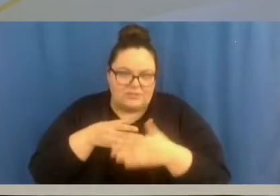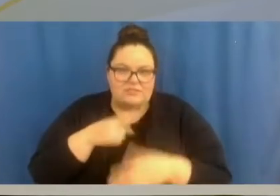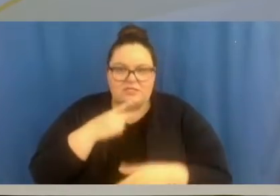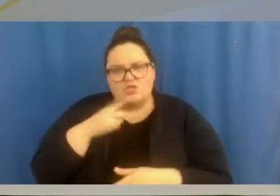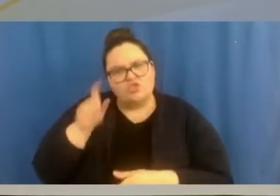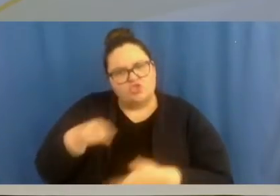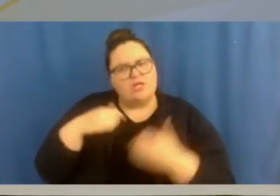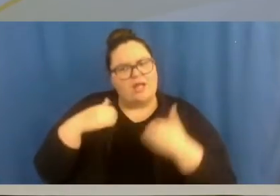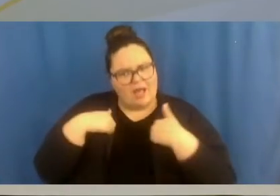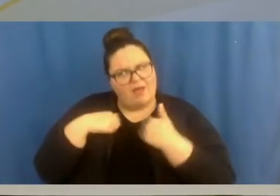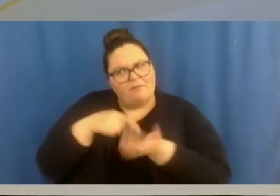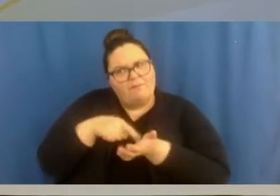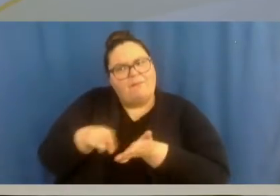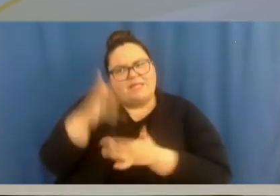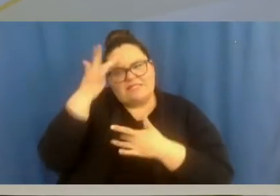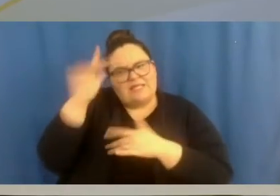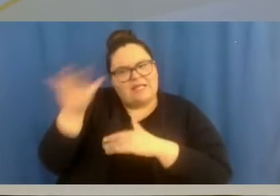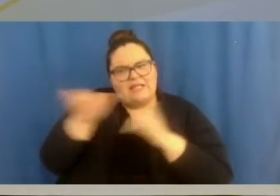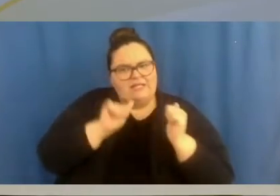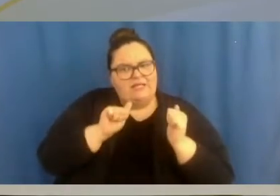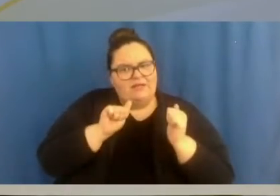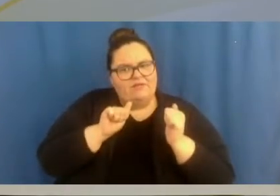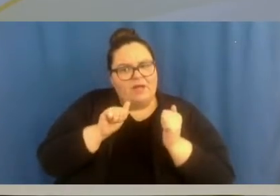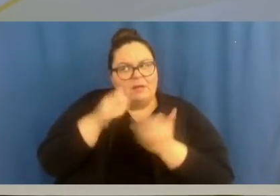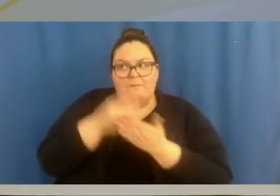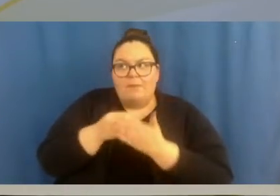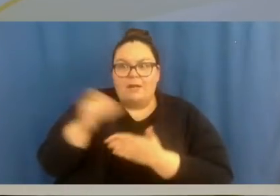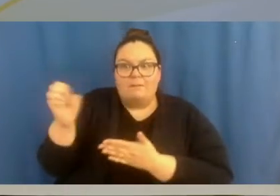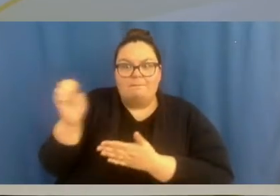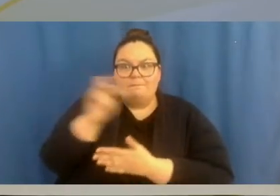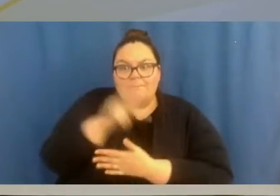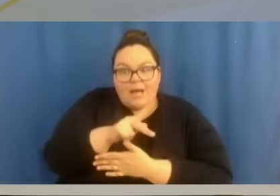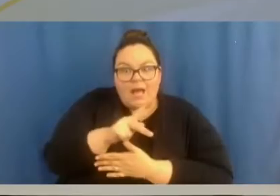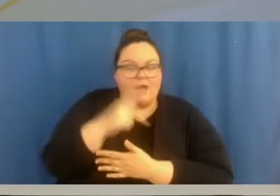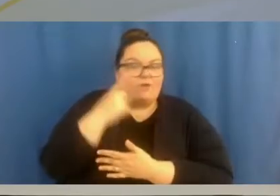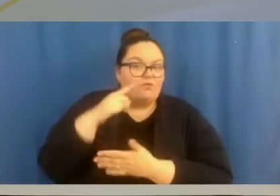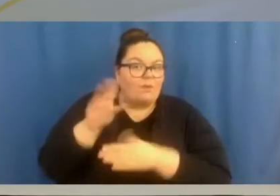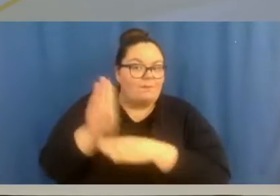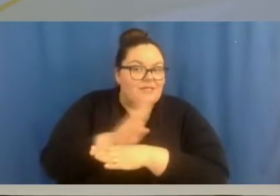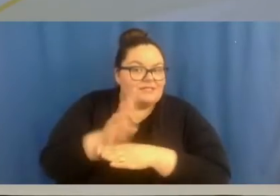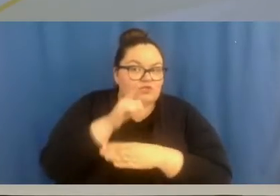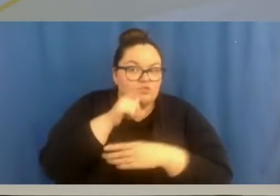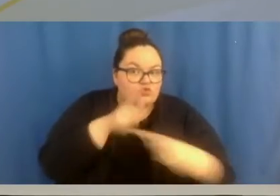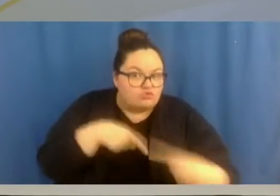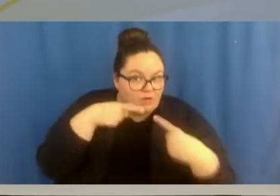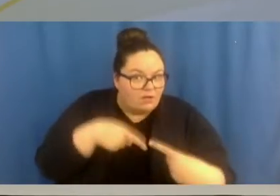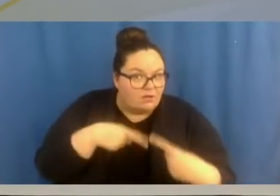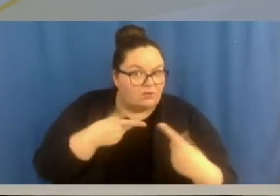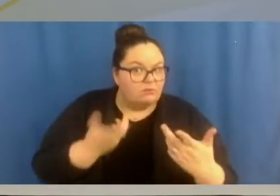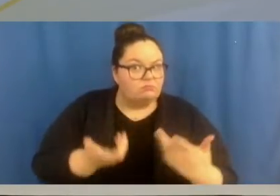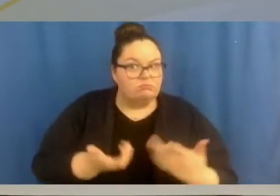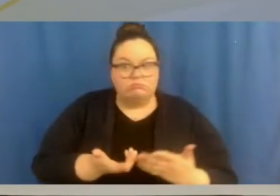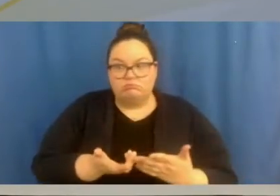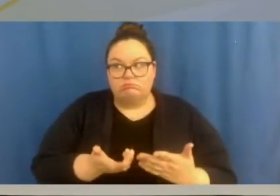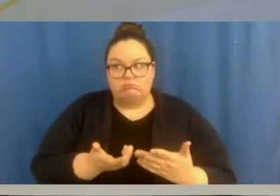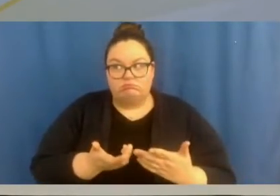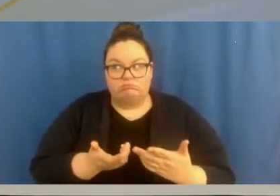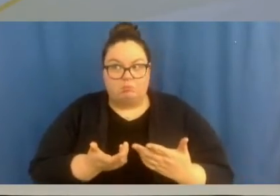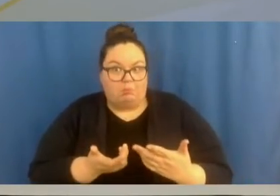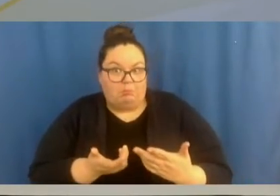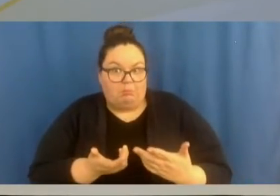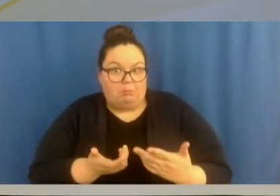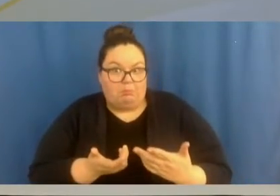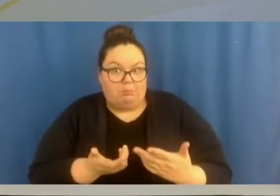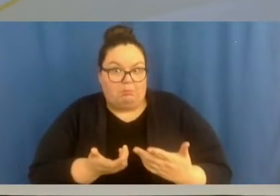put in place with even possibly a rebate for businesses that might be sort of struggling. Is that basically how this